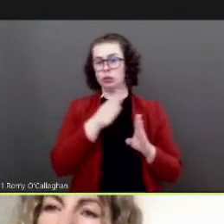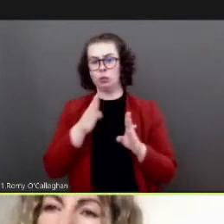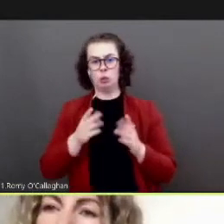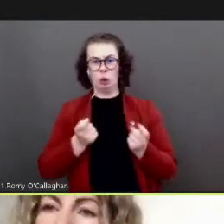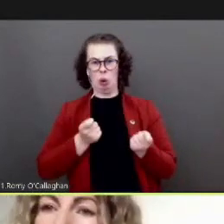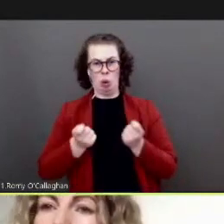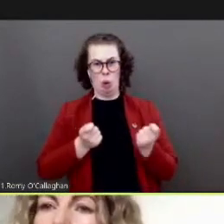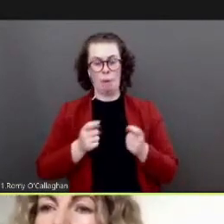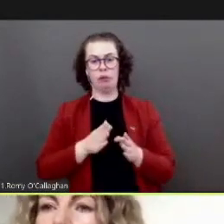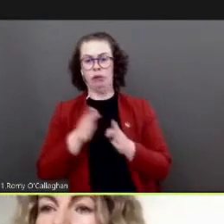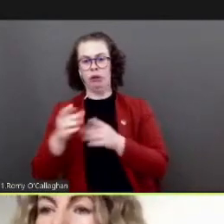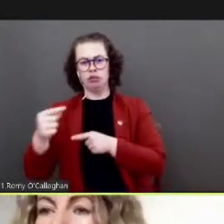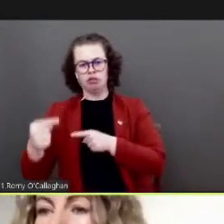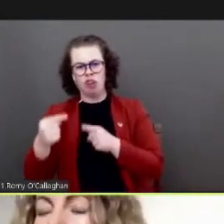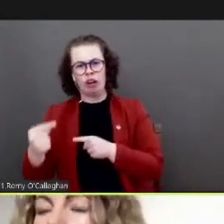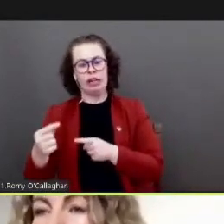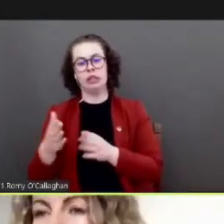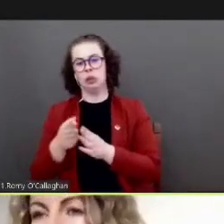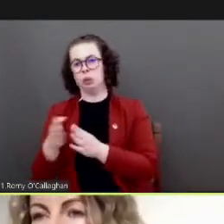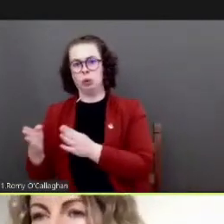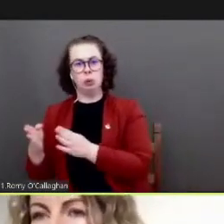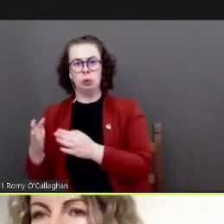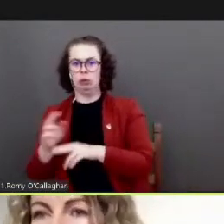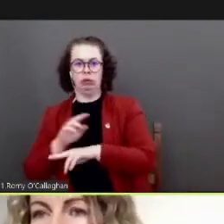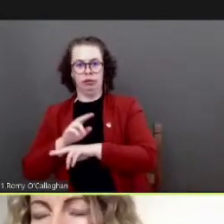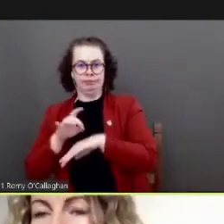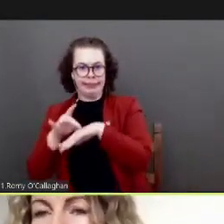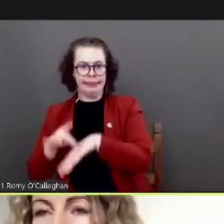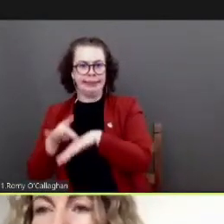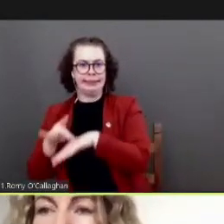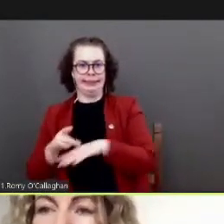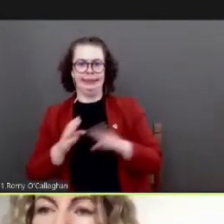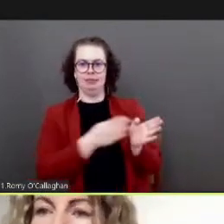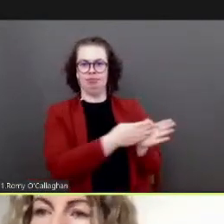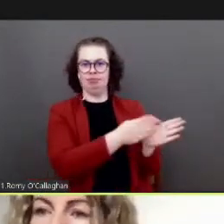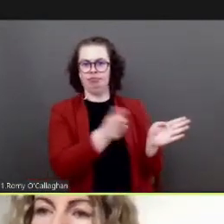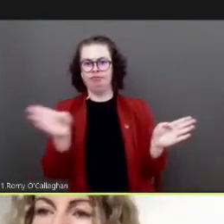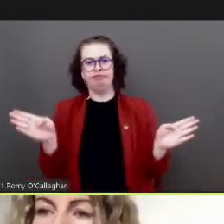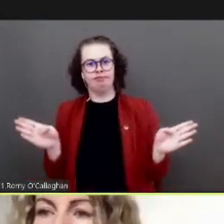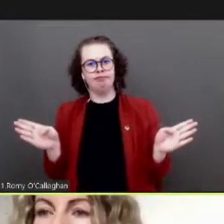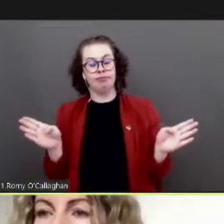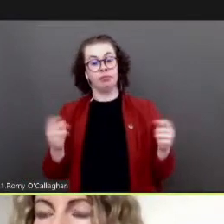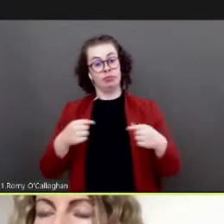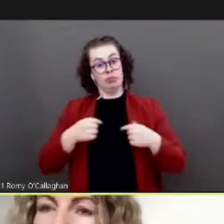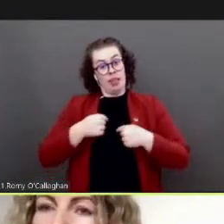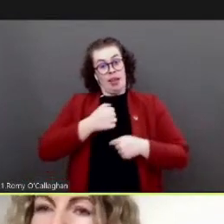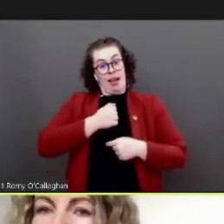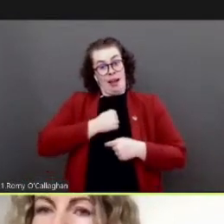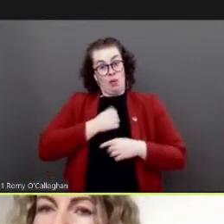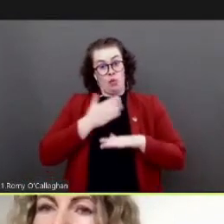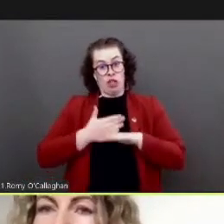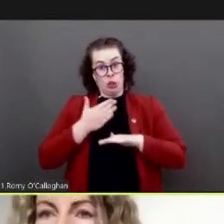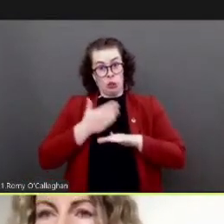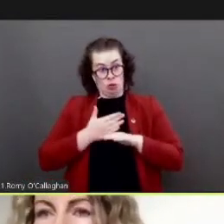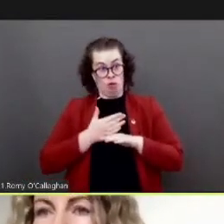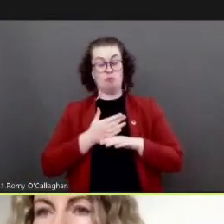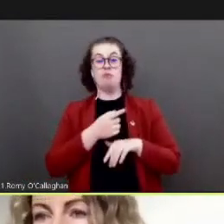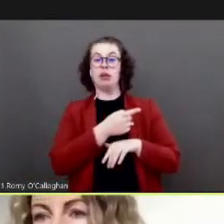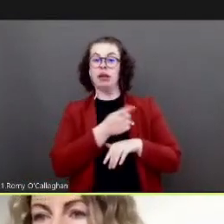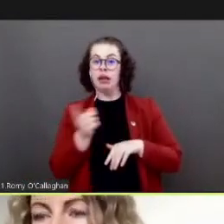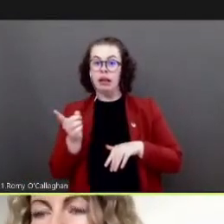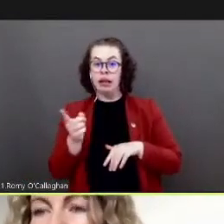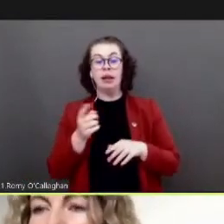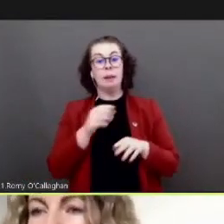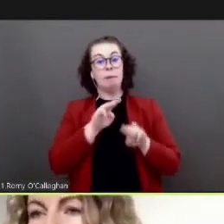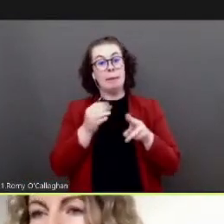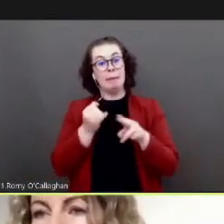coping with difficulties, to struggling, to then veering into being unwell. And our role in the prison service is to support people to maintain their